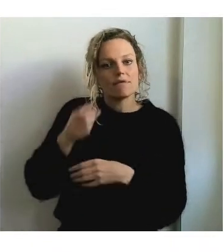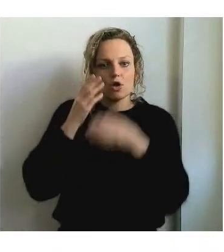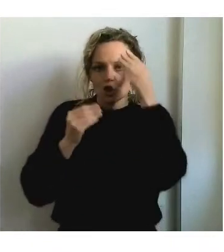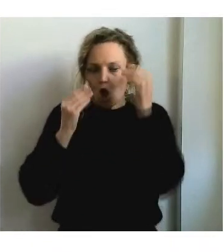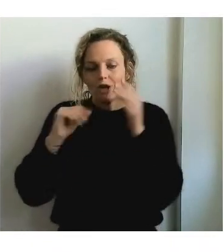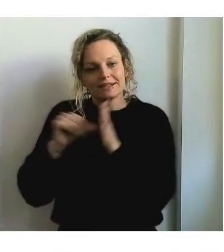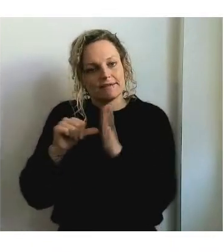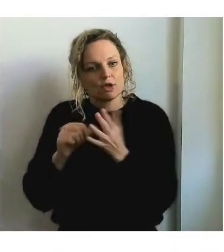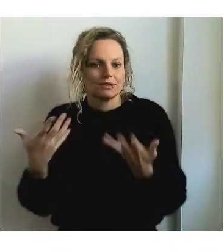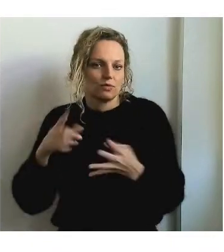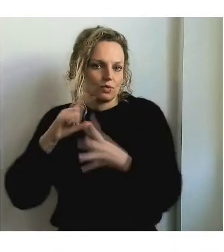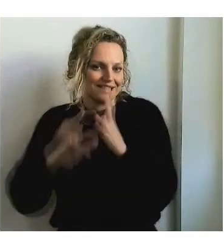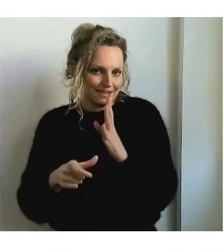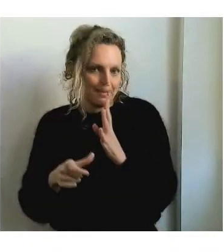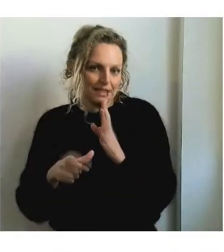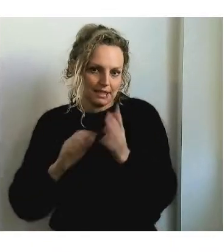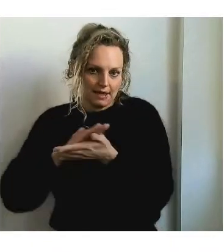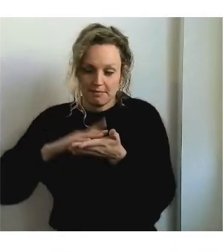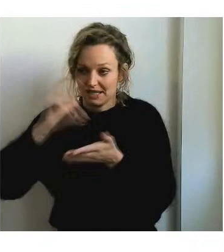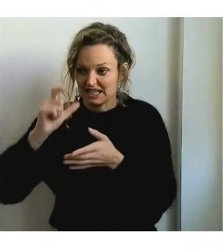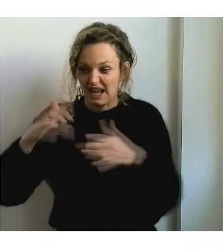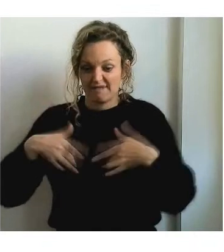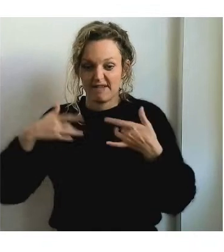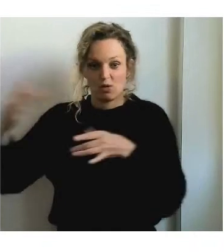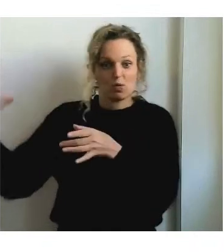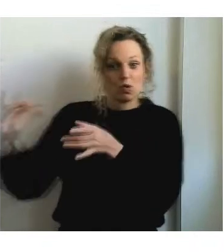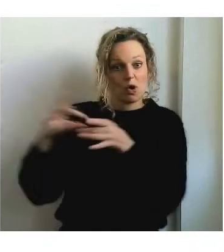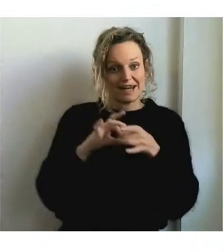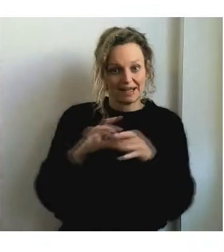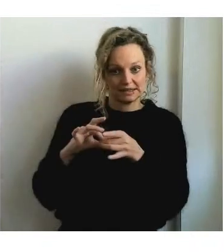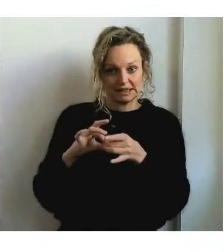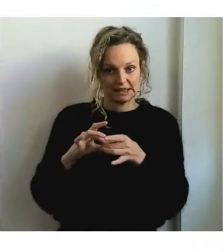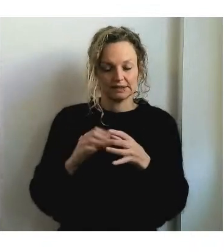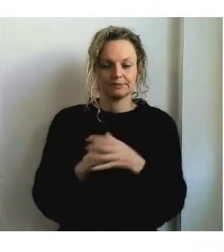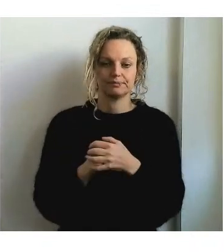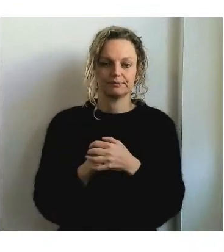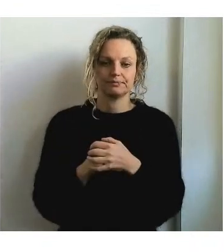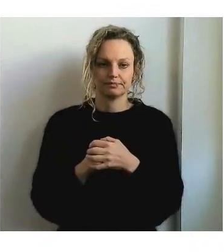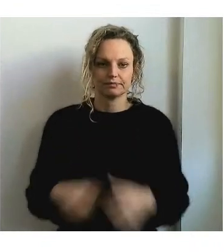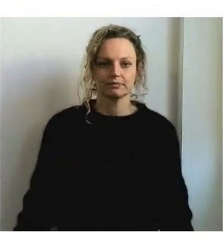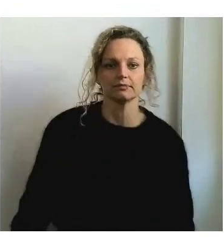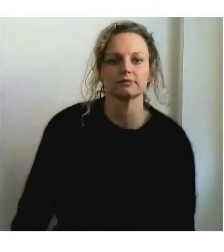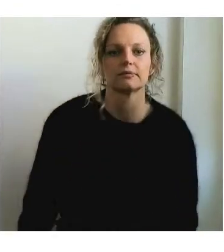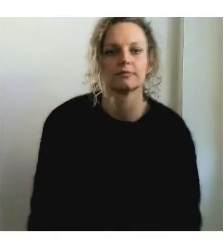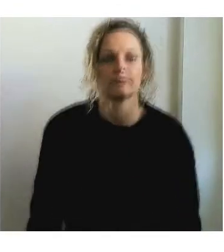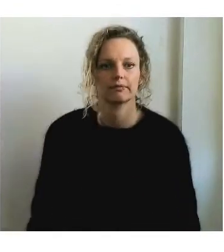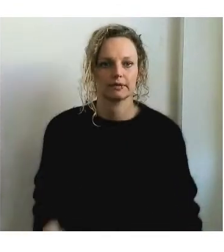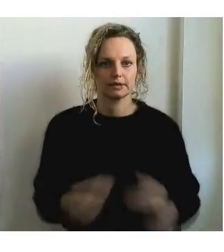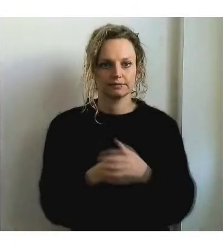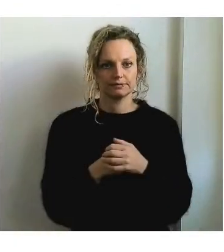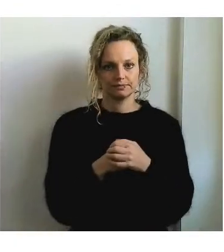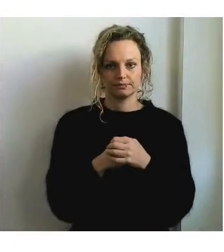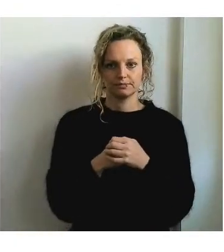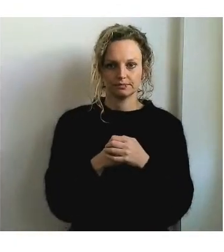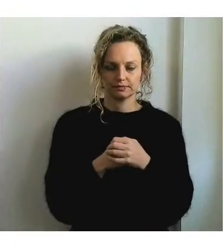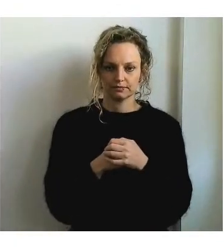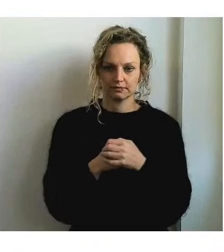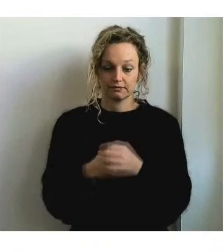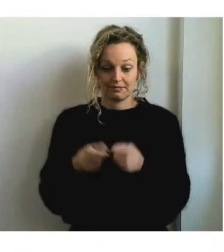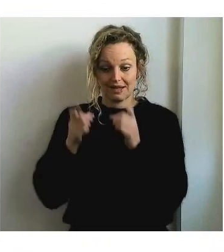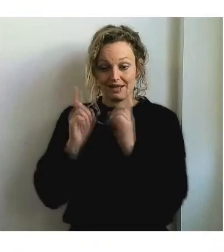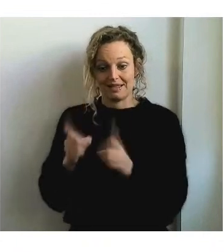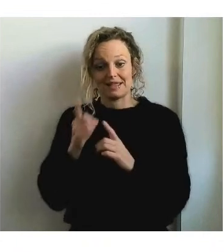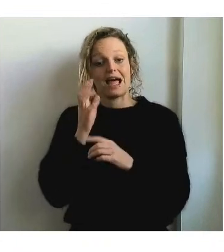time period. And so that's where other collaborators came on board through the advisory group. So